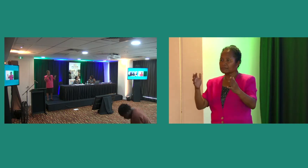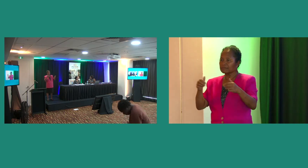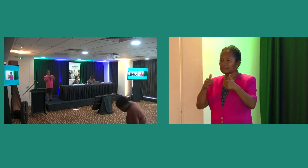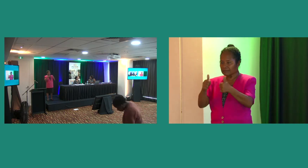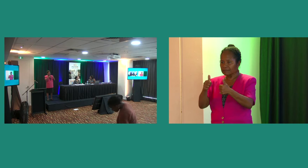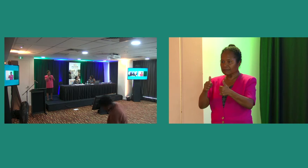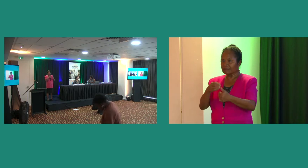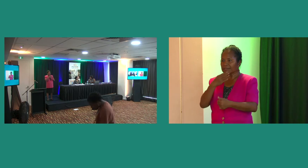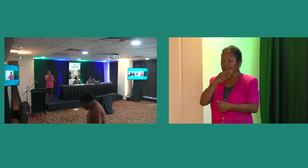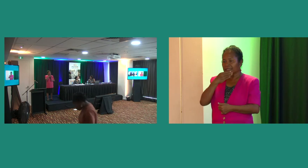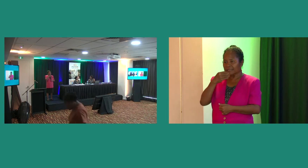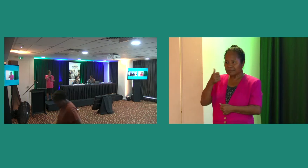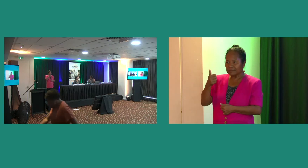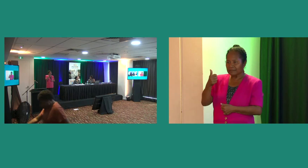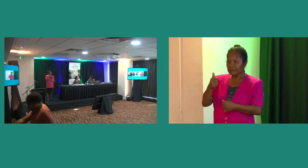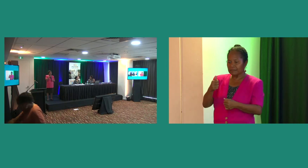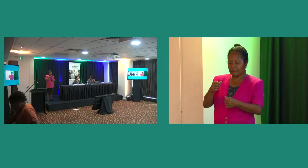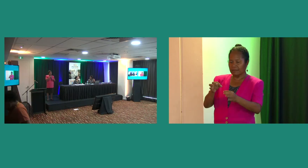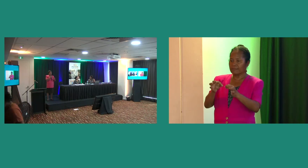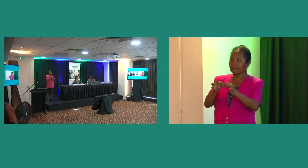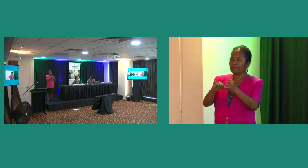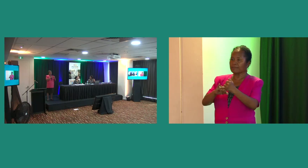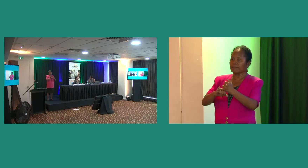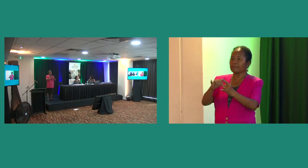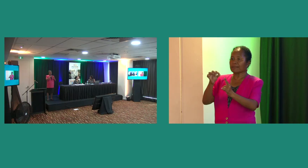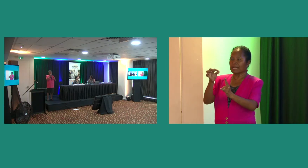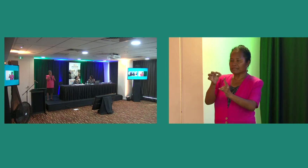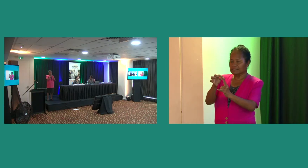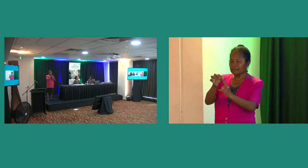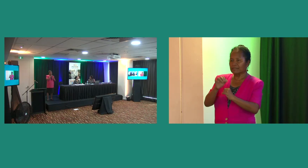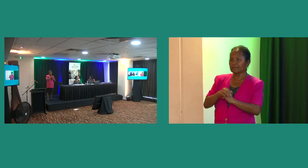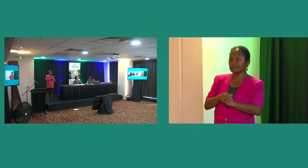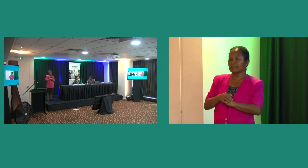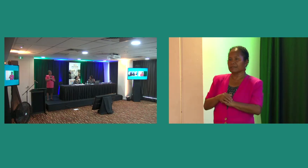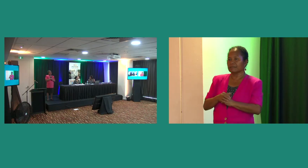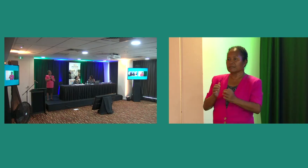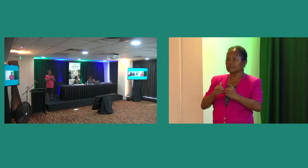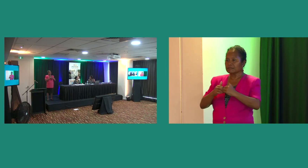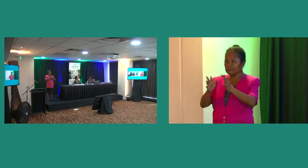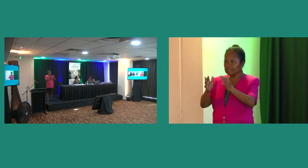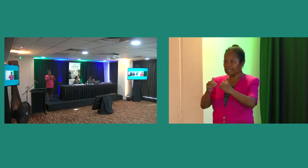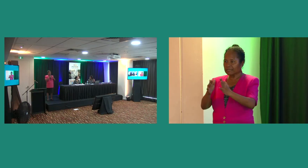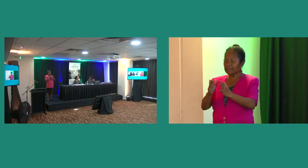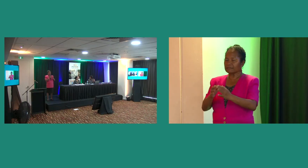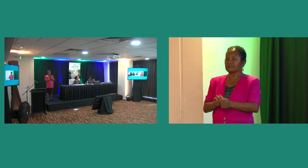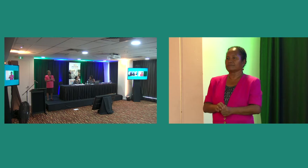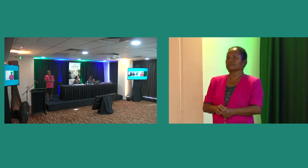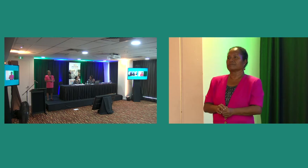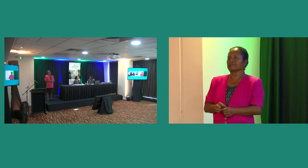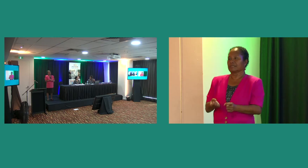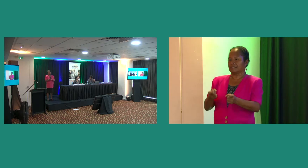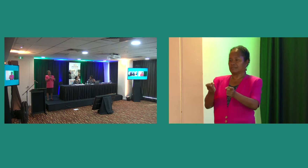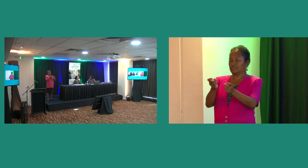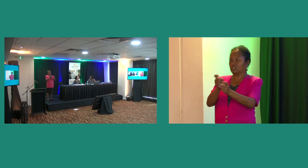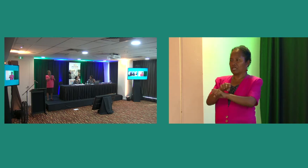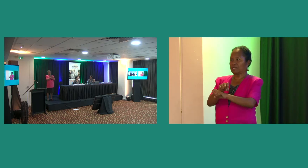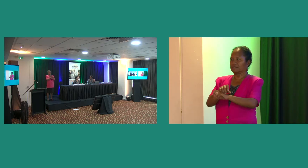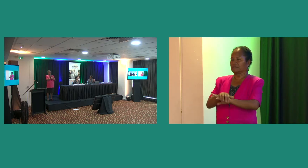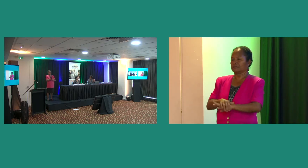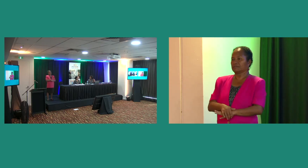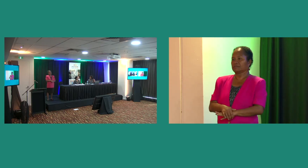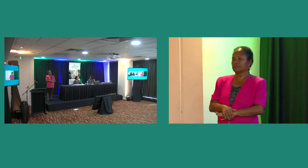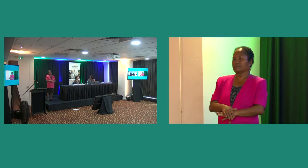Steamships have actually been, you know, starting on that path towards organizational change, and